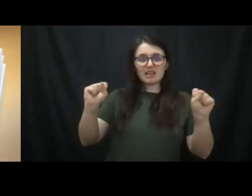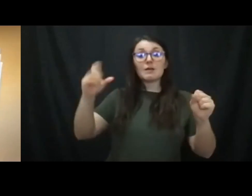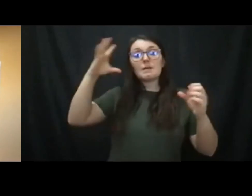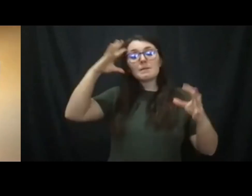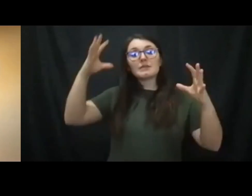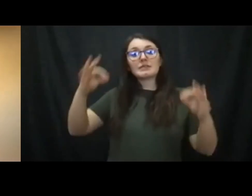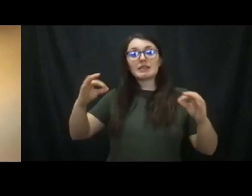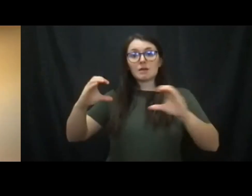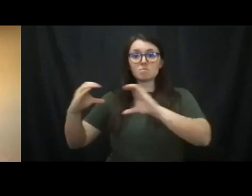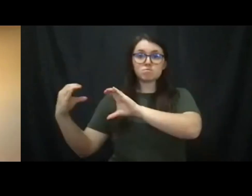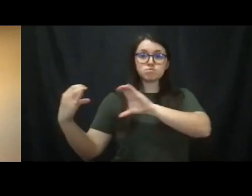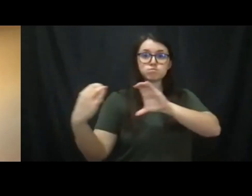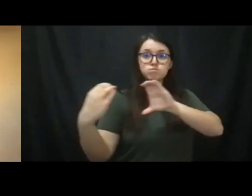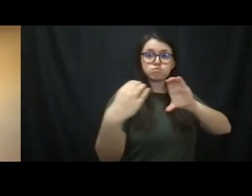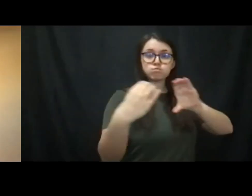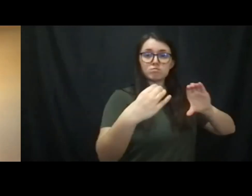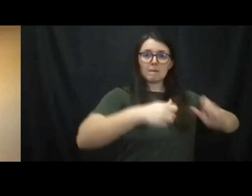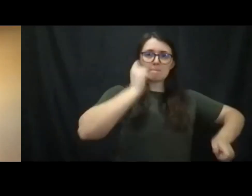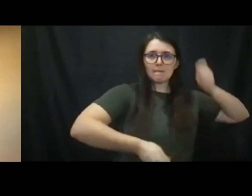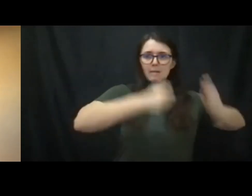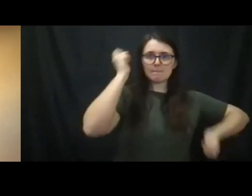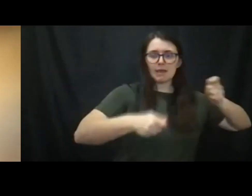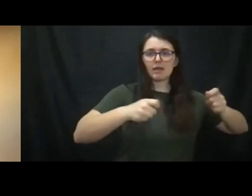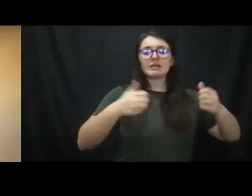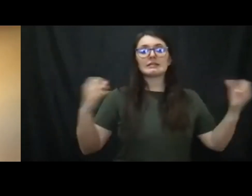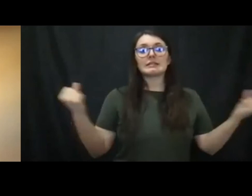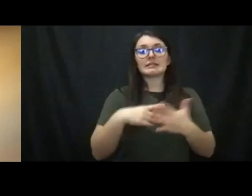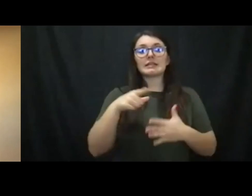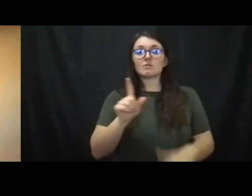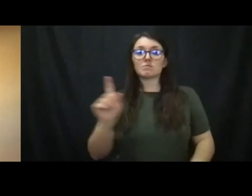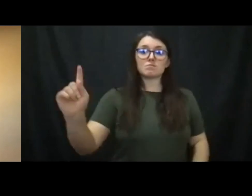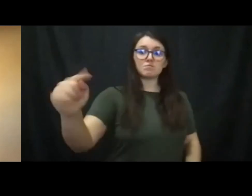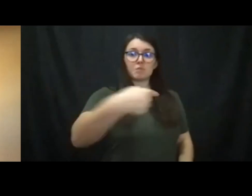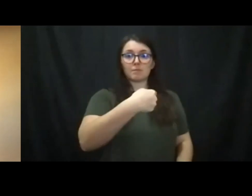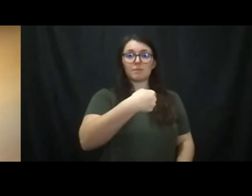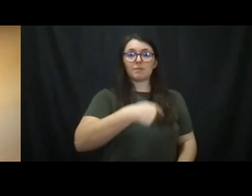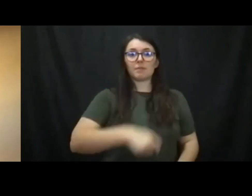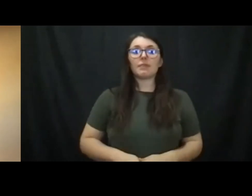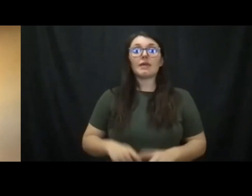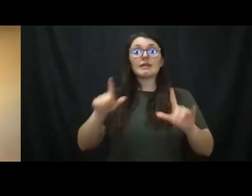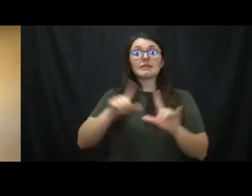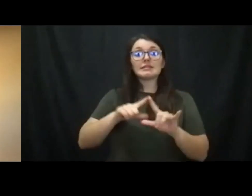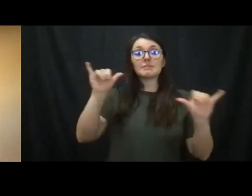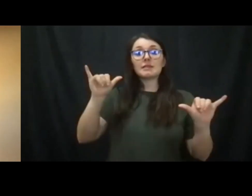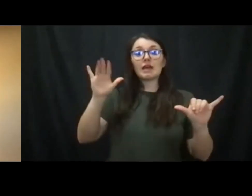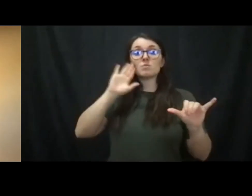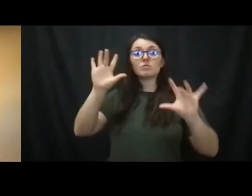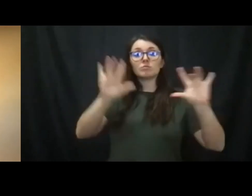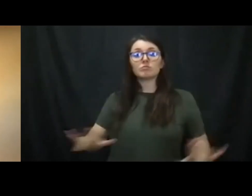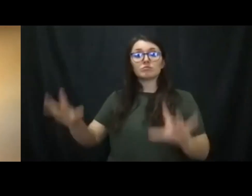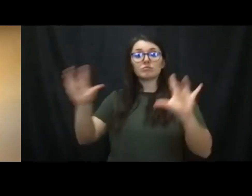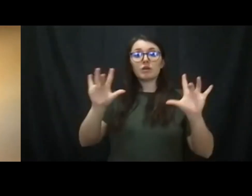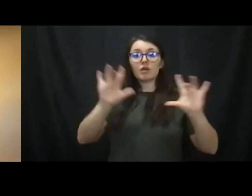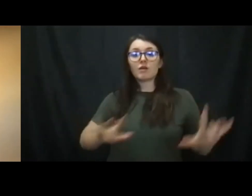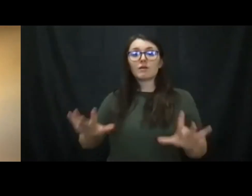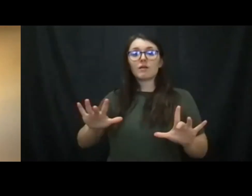underwater and scare him back down the river. At the same time, They would play a recording that would broadcast underwater